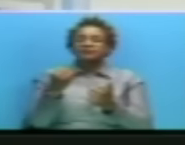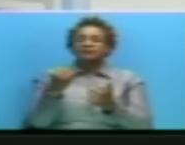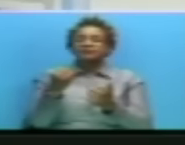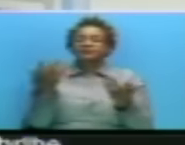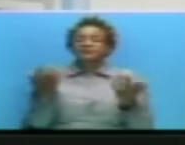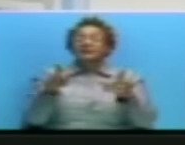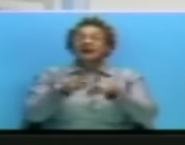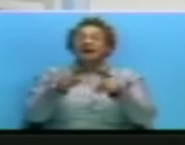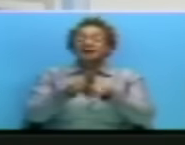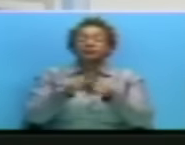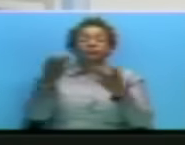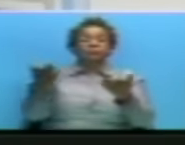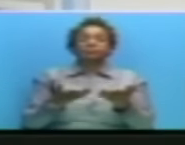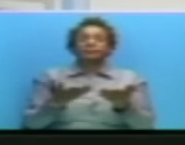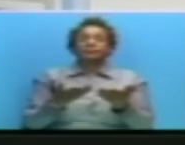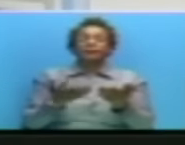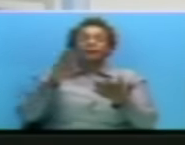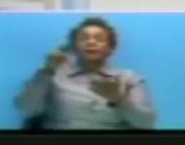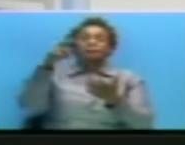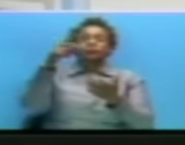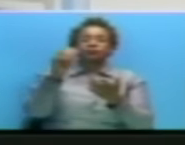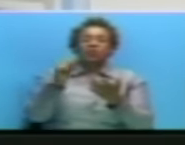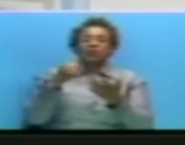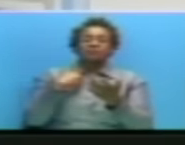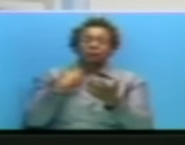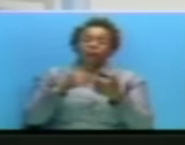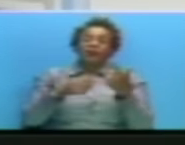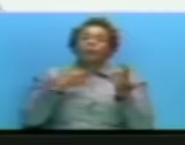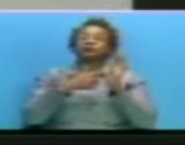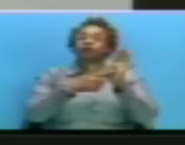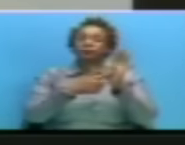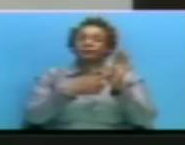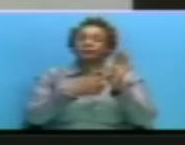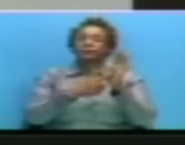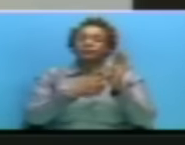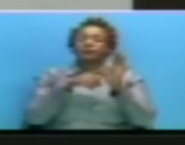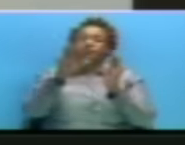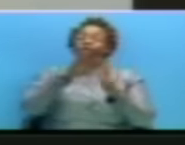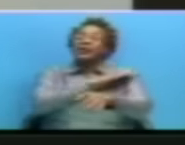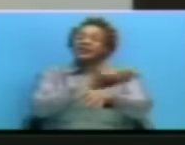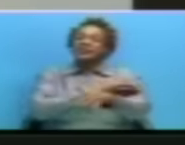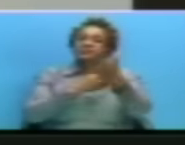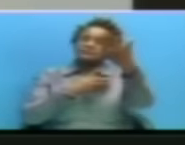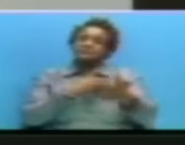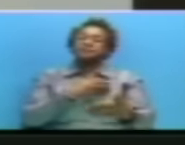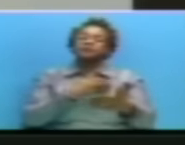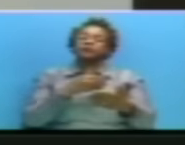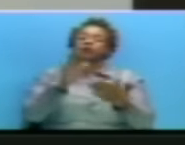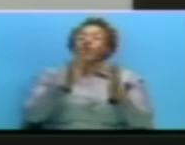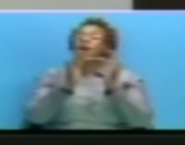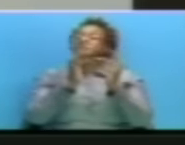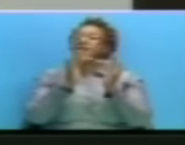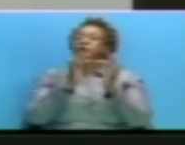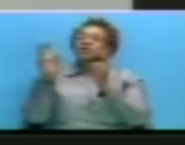journalists. As you jump in here, Mr. Mutua, because I got this, I want to show what the KFCB mandate is, and this actually is off your website, and we